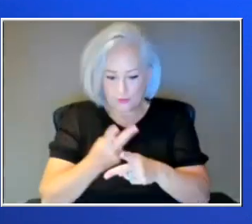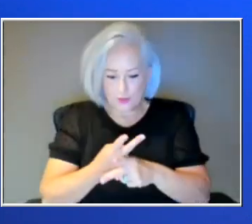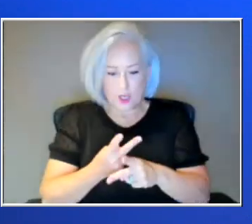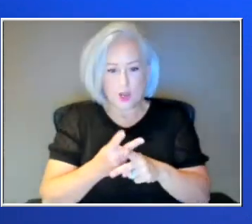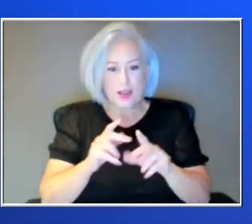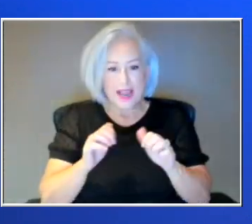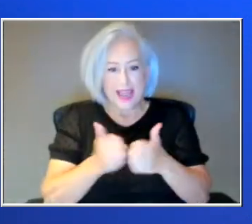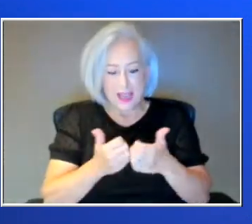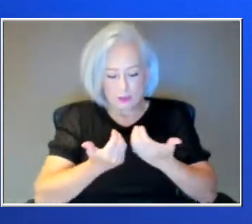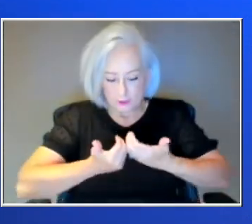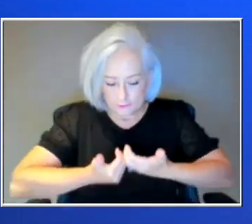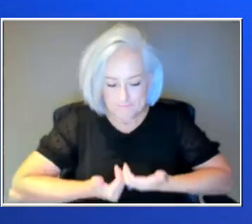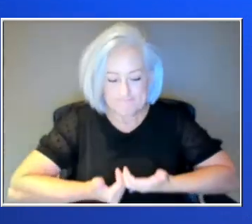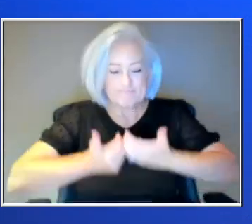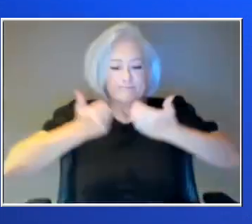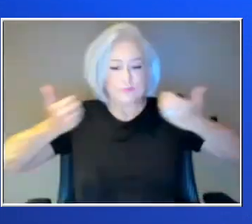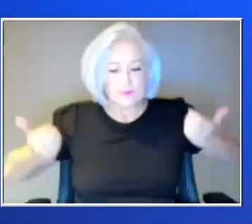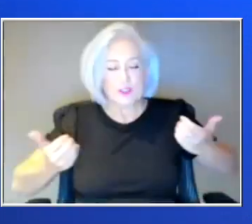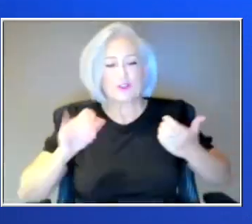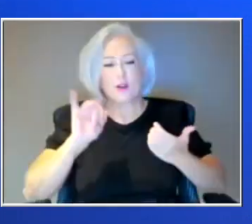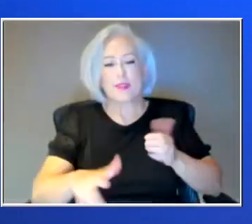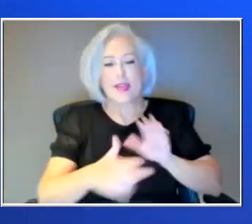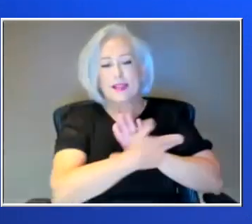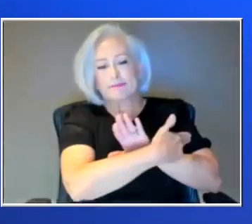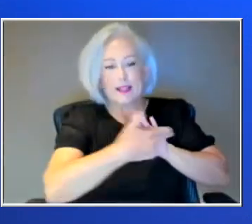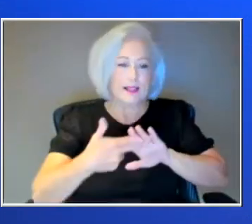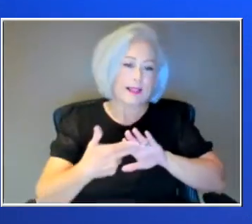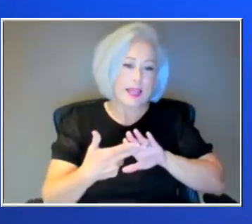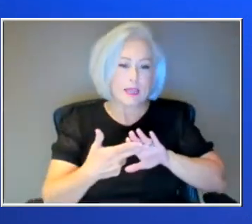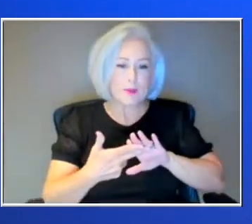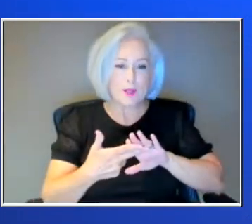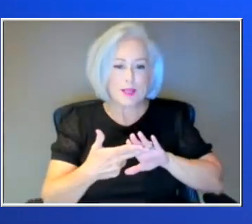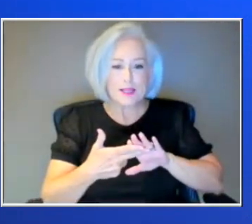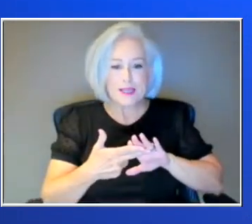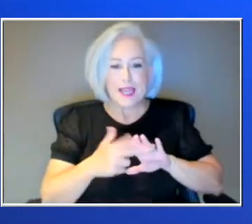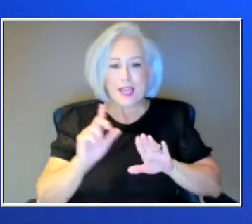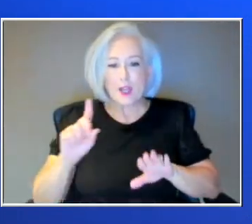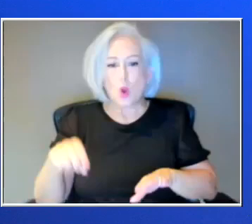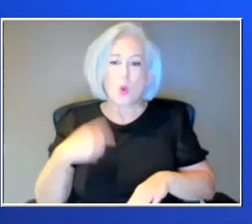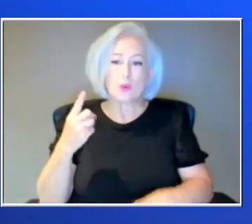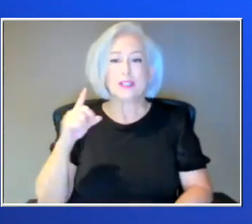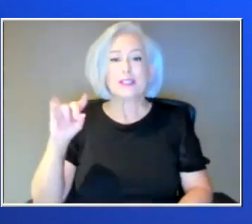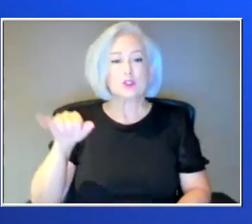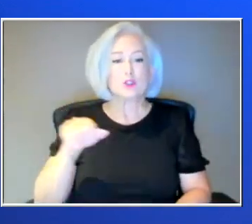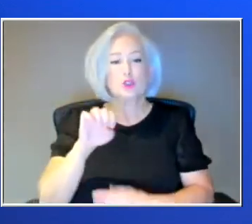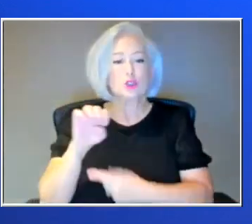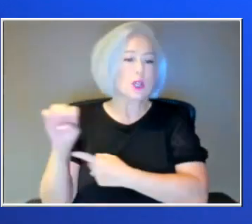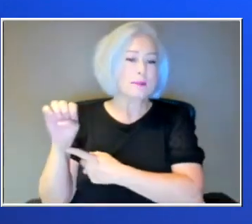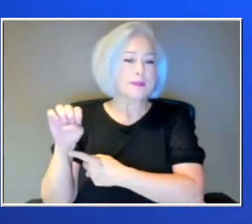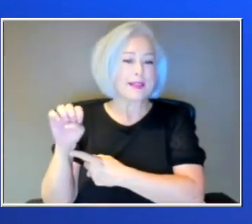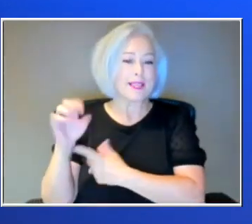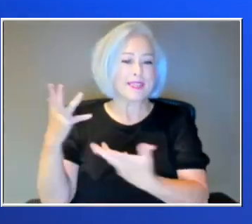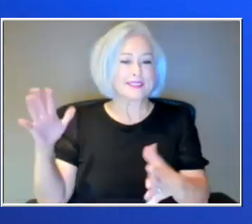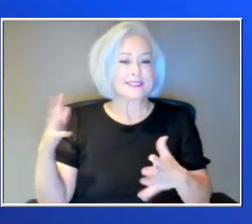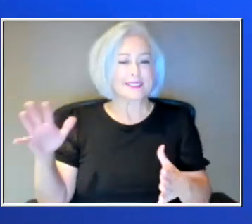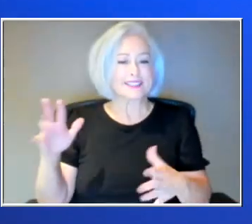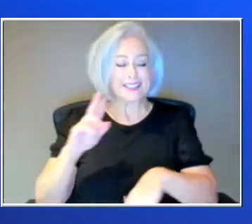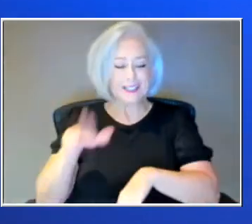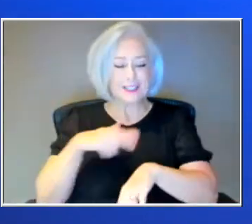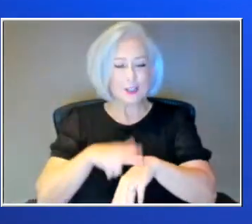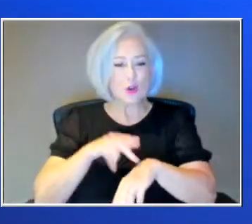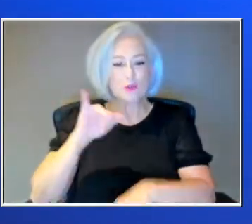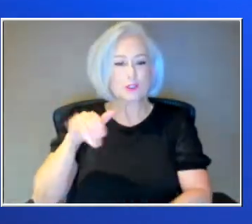away from that and be more just Jamie, like just Jamie, just normal Jamie. And